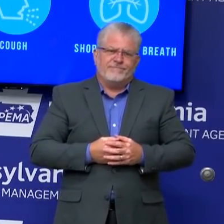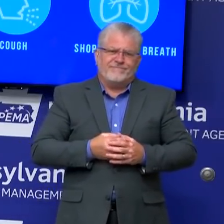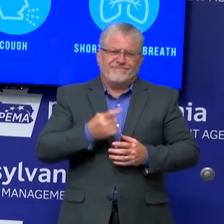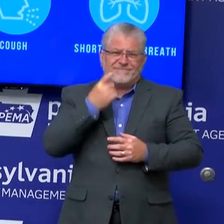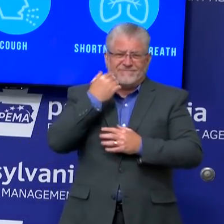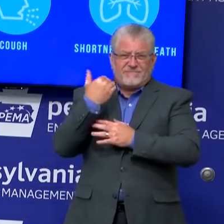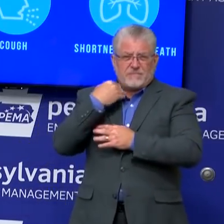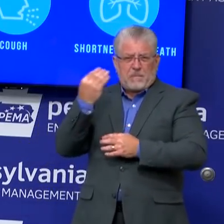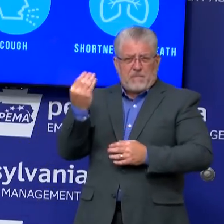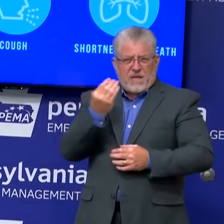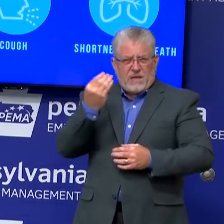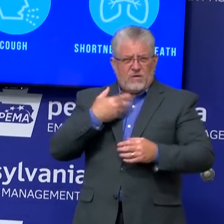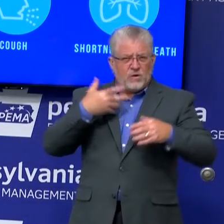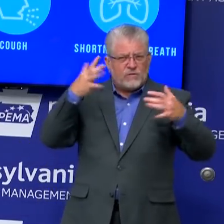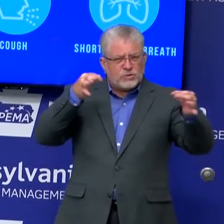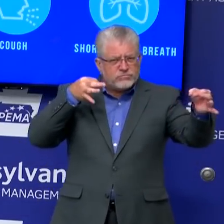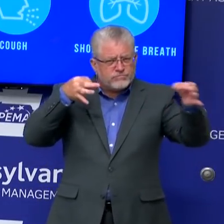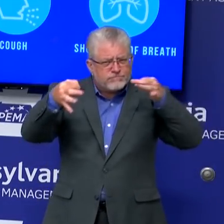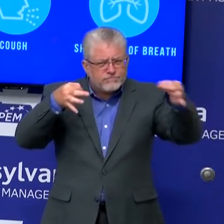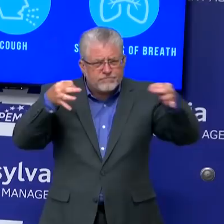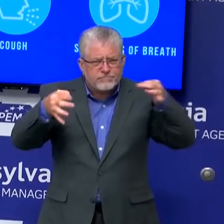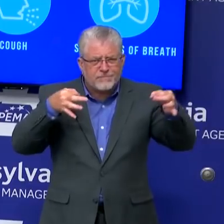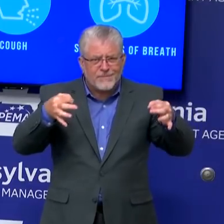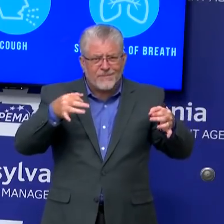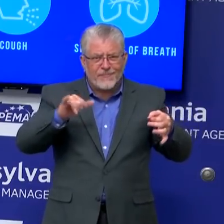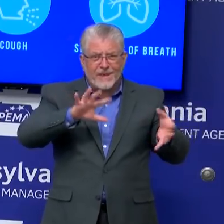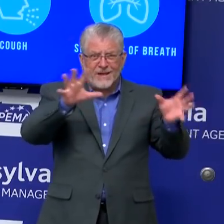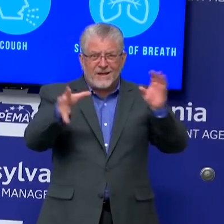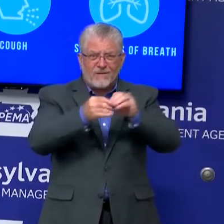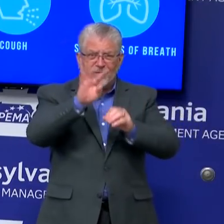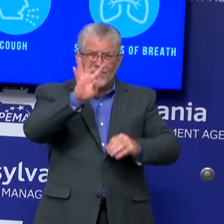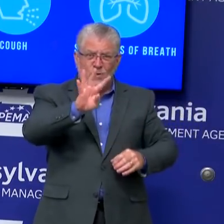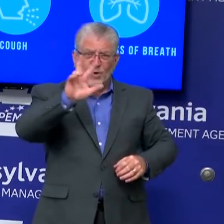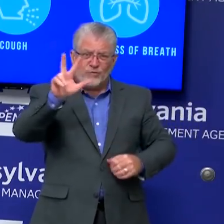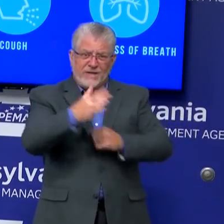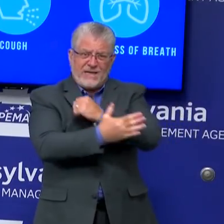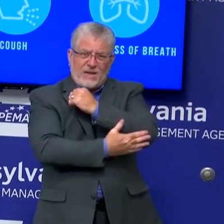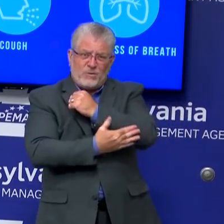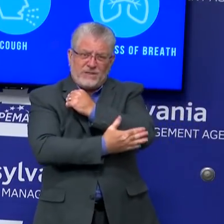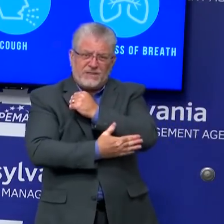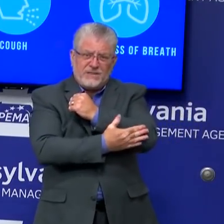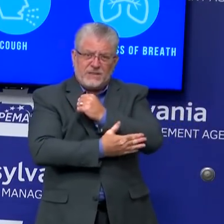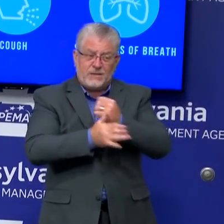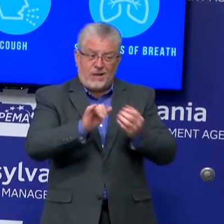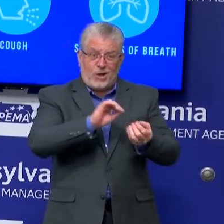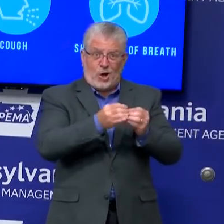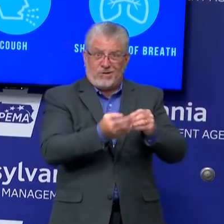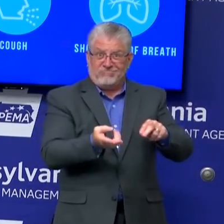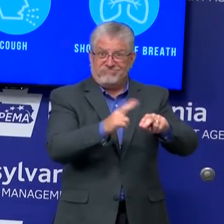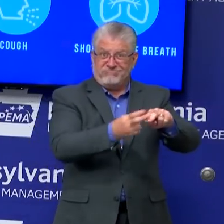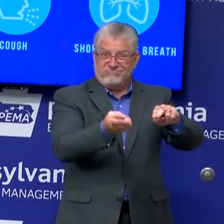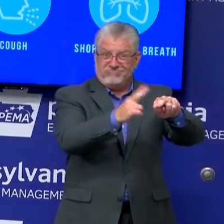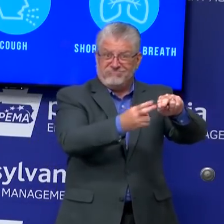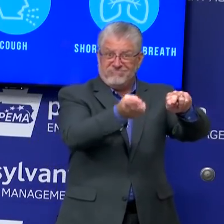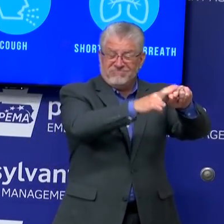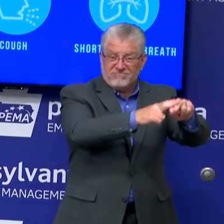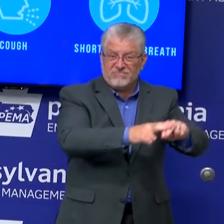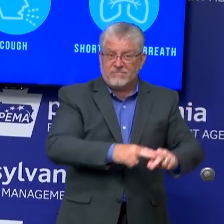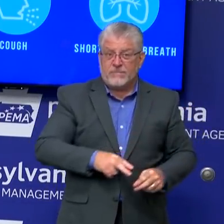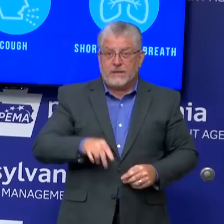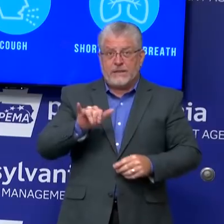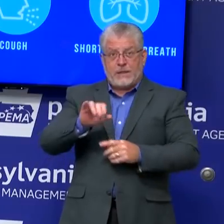seen case counts increase in 43 counties in Pennsylvania, and the percent positivity rate has increased